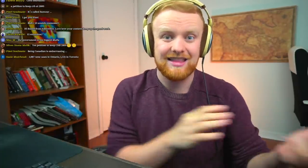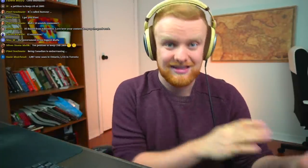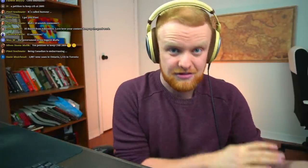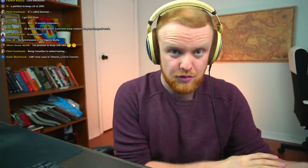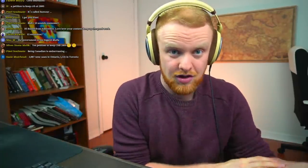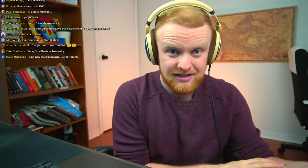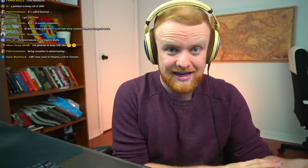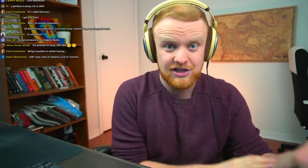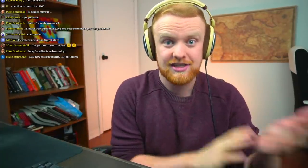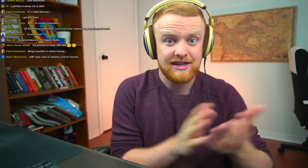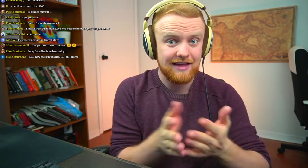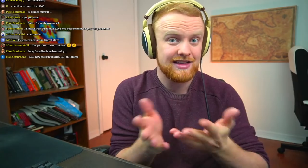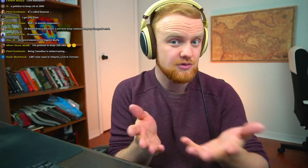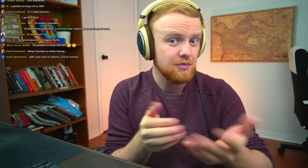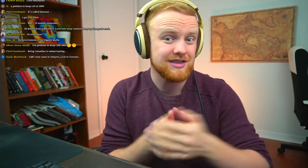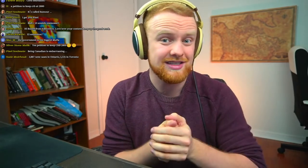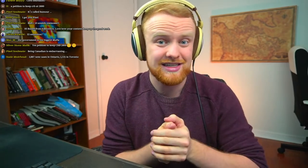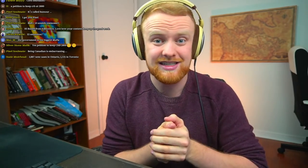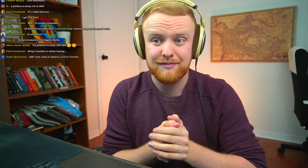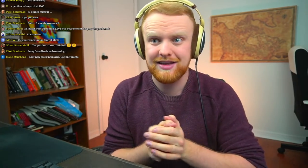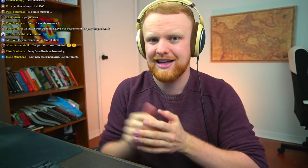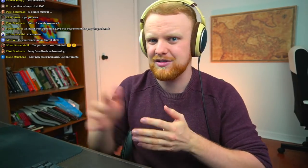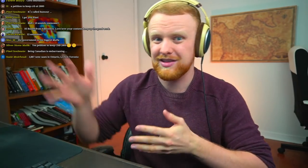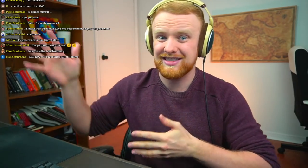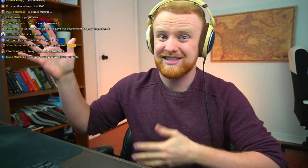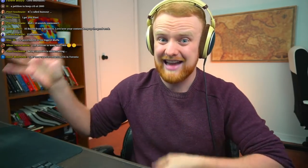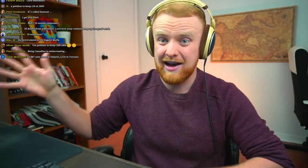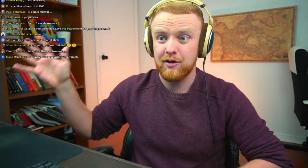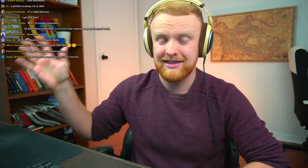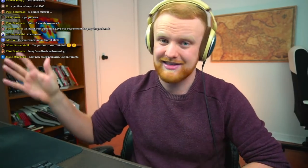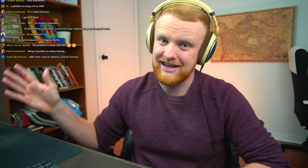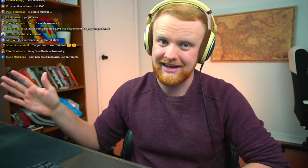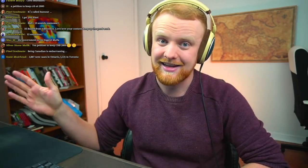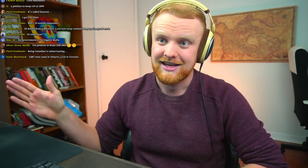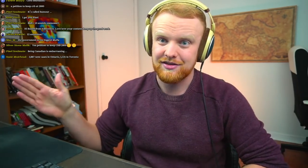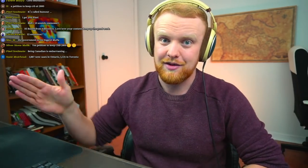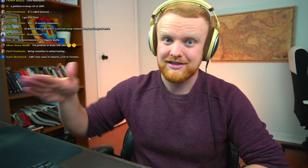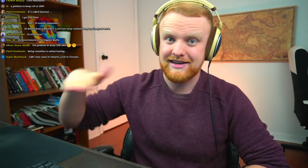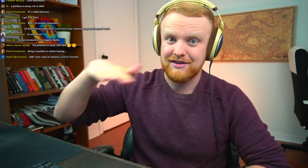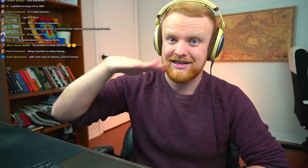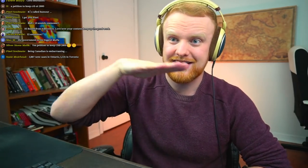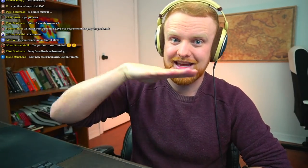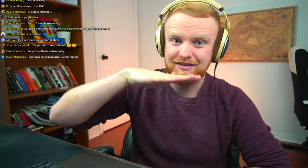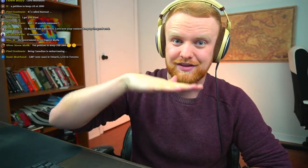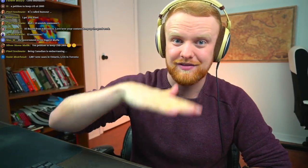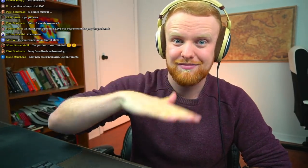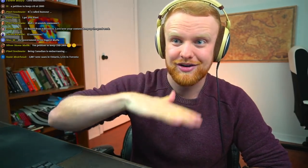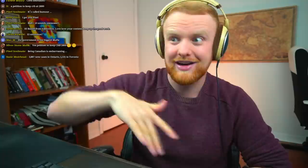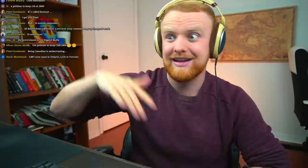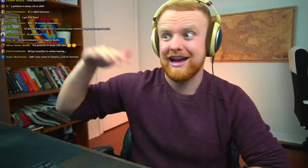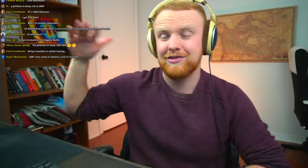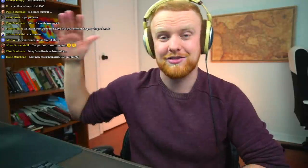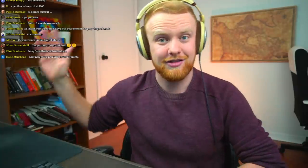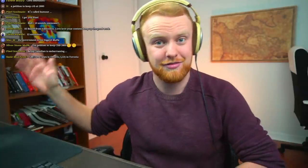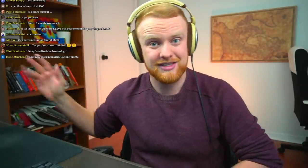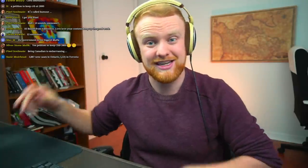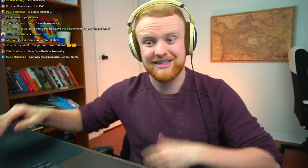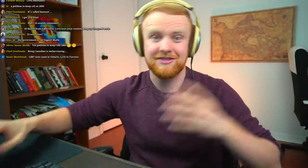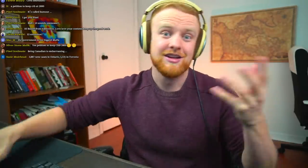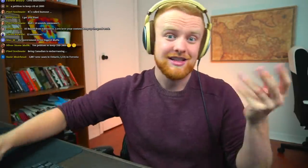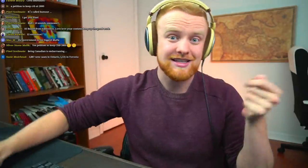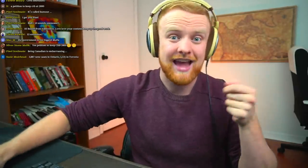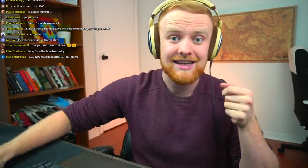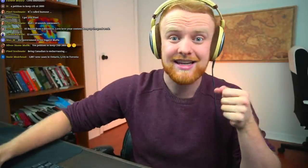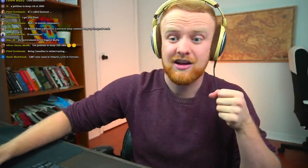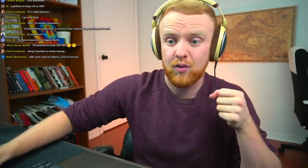finally get this through all stages. And that's the one with the CCB. That's the one that's now in the Senate. So that was announced at the end of November, and now it's only through the Senate.